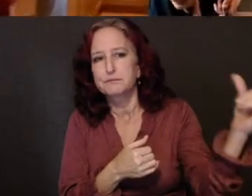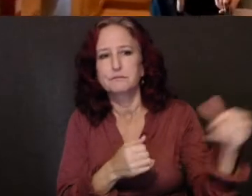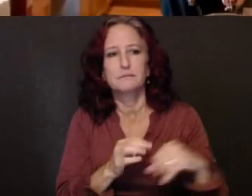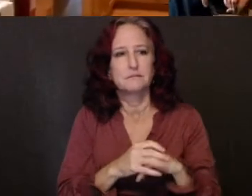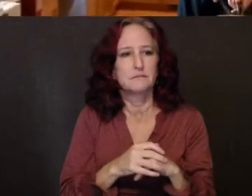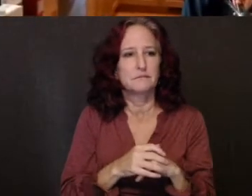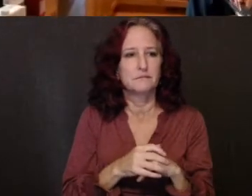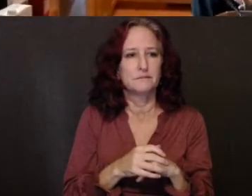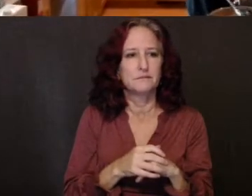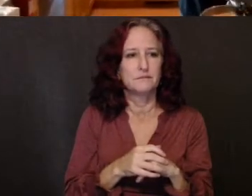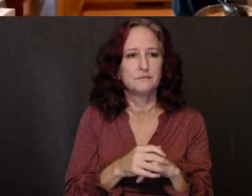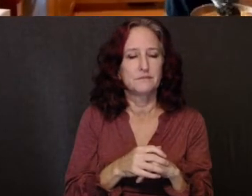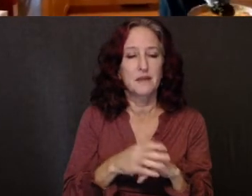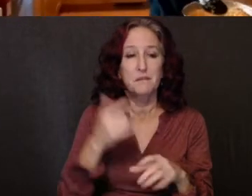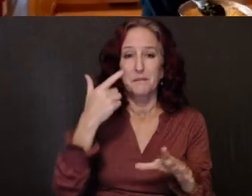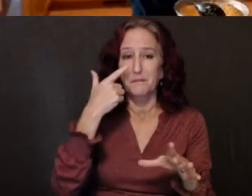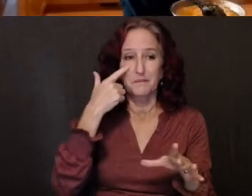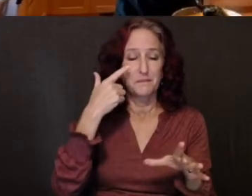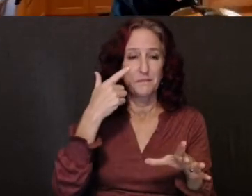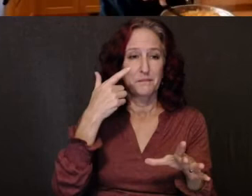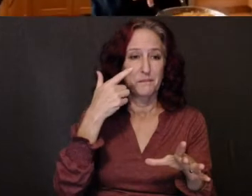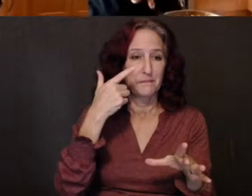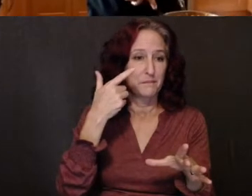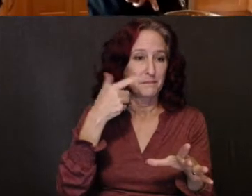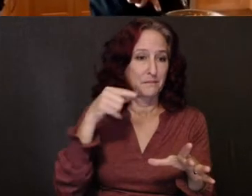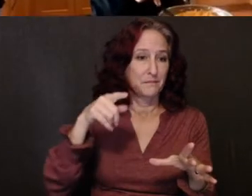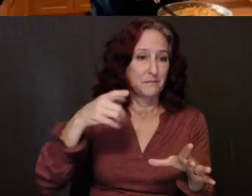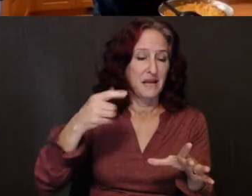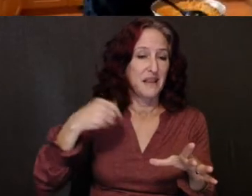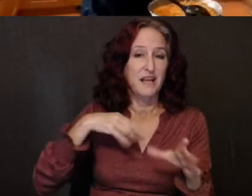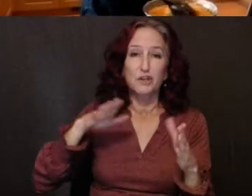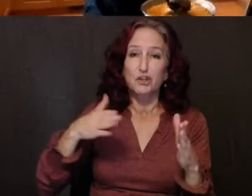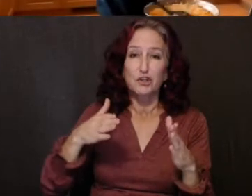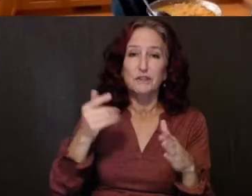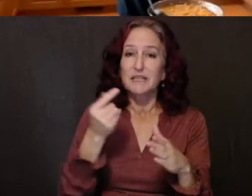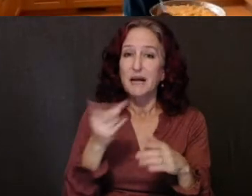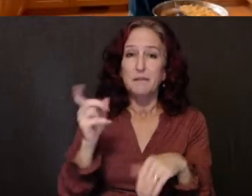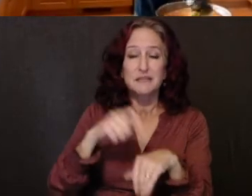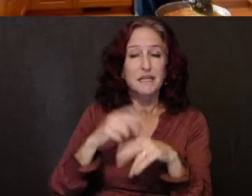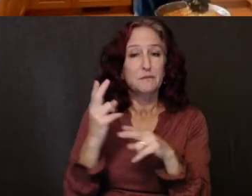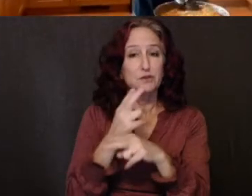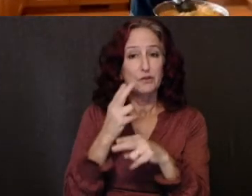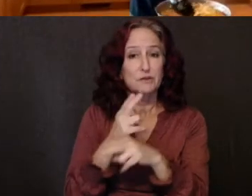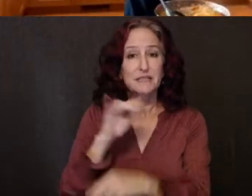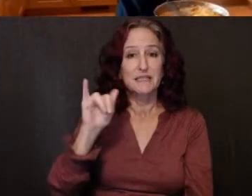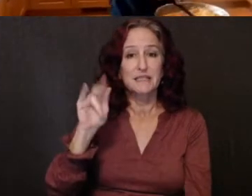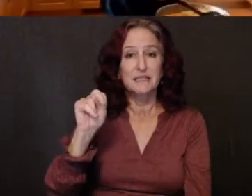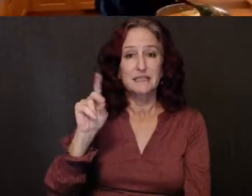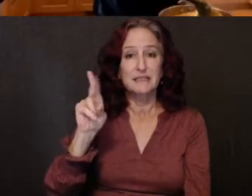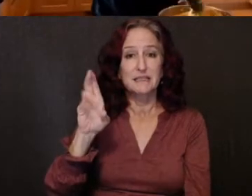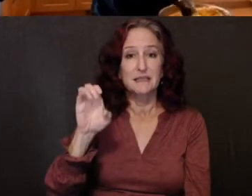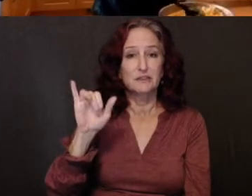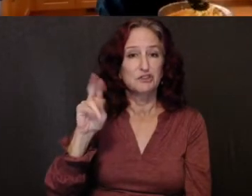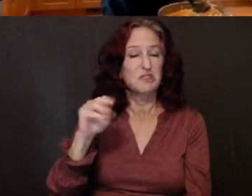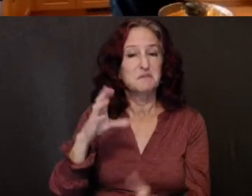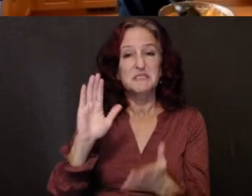time, I probably would have had it on another cooktop, hot, and been spooning it in that way. But this thing,